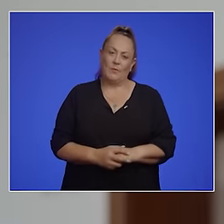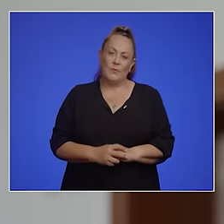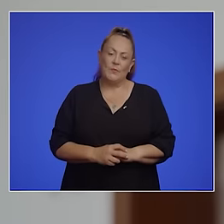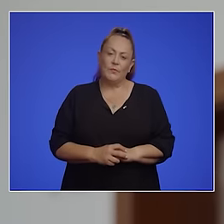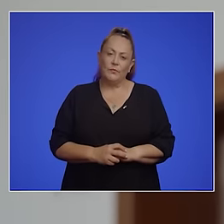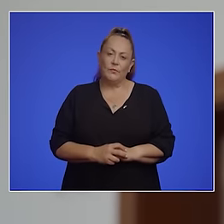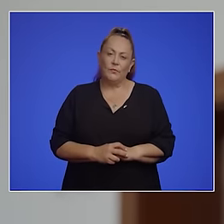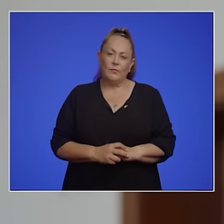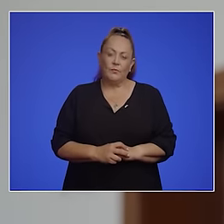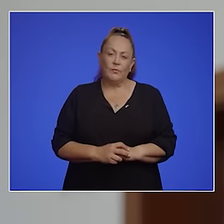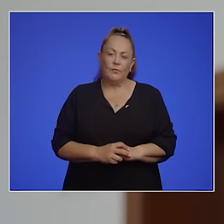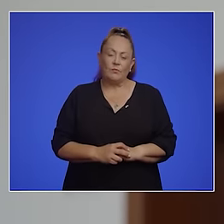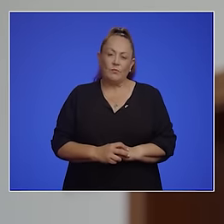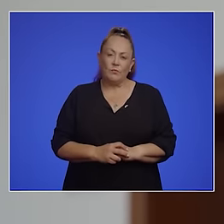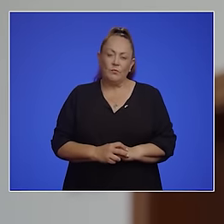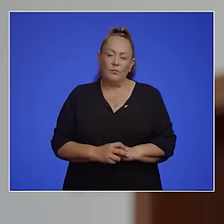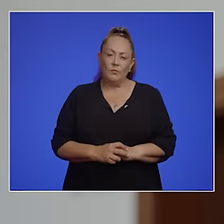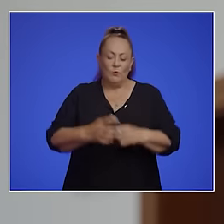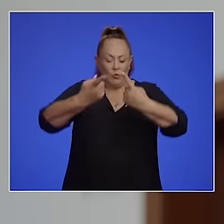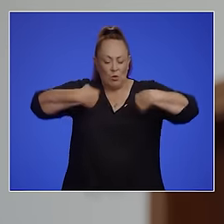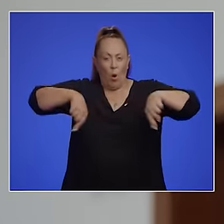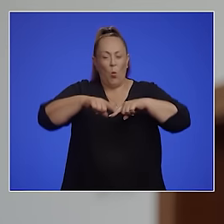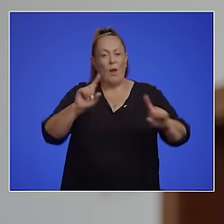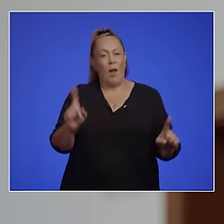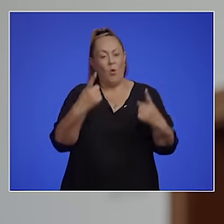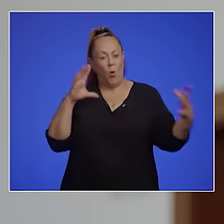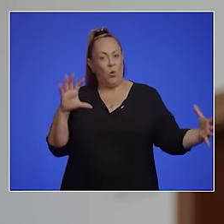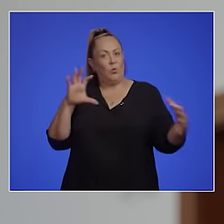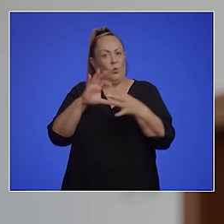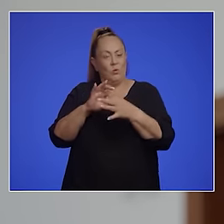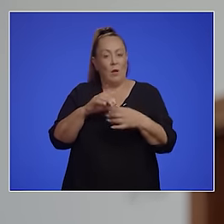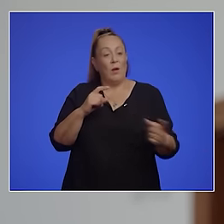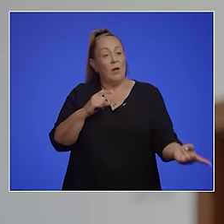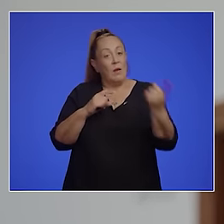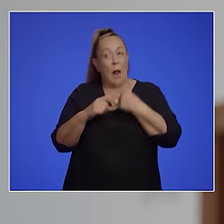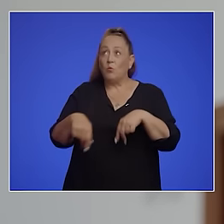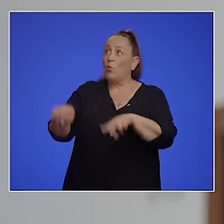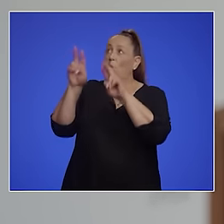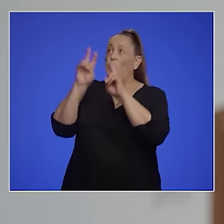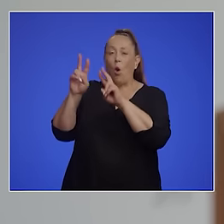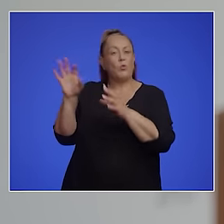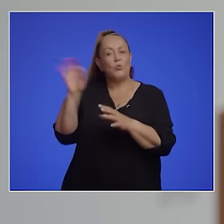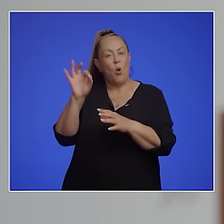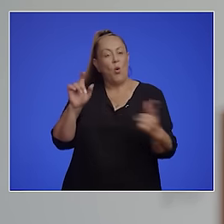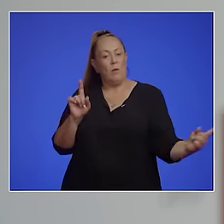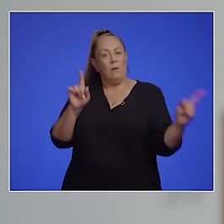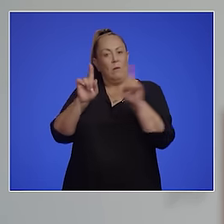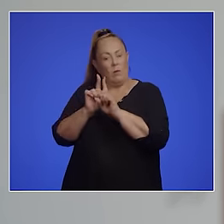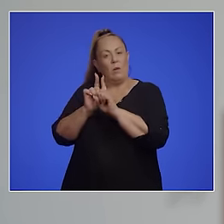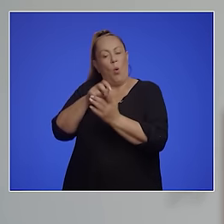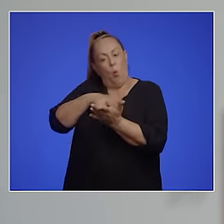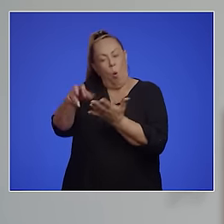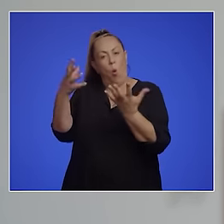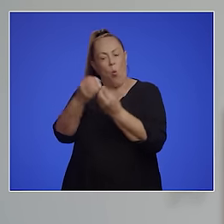And the reality is, is that we're called into this too, that we're not called to watch, but we're called to walk with Jesus as he